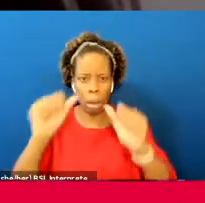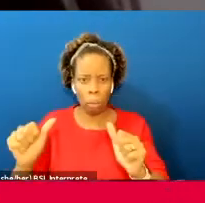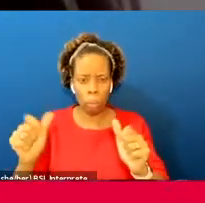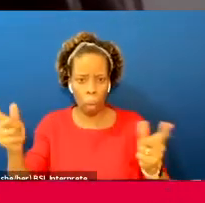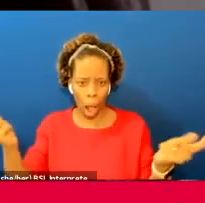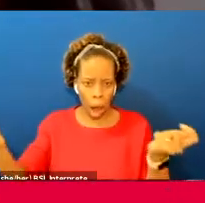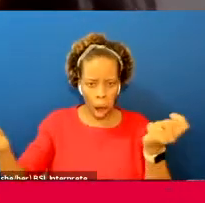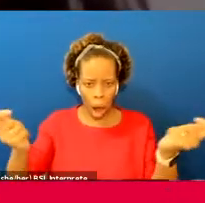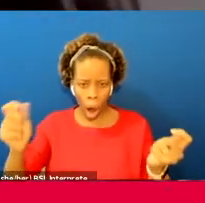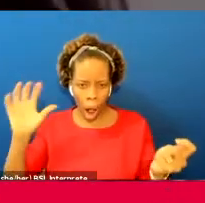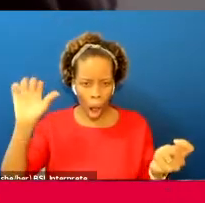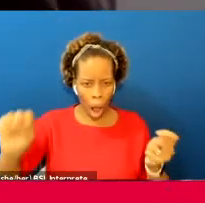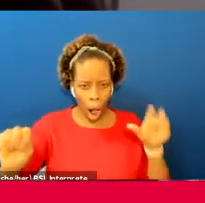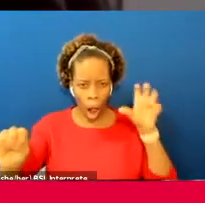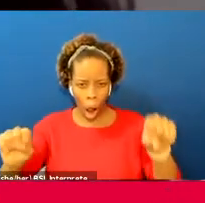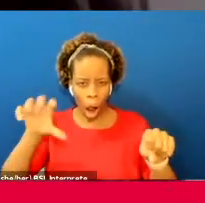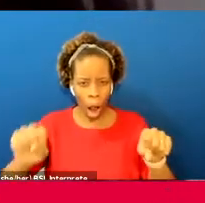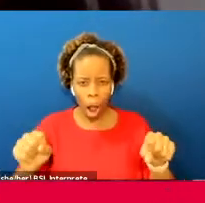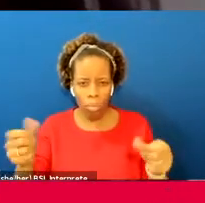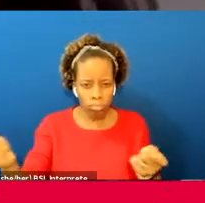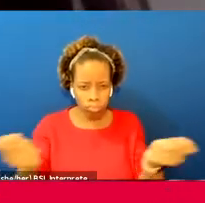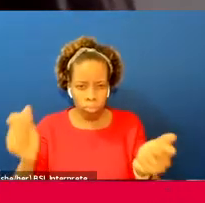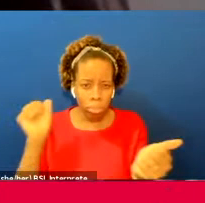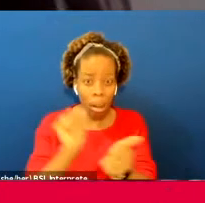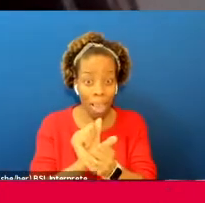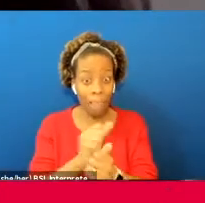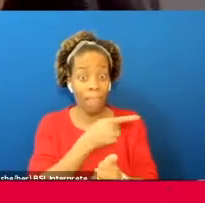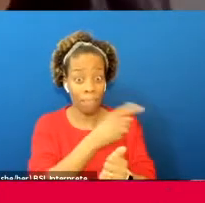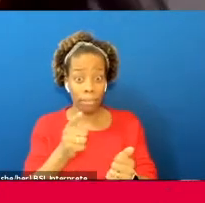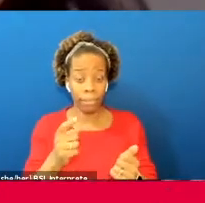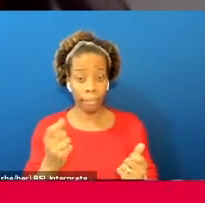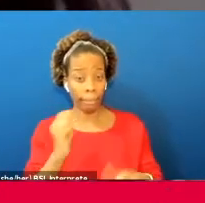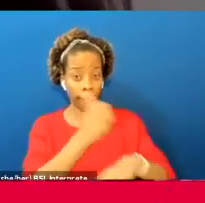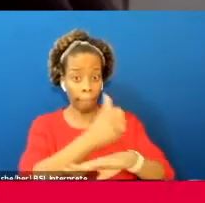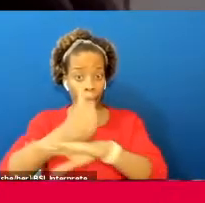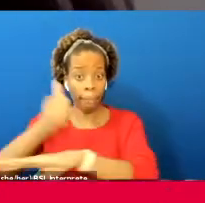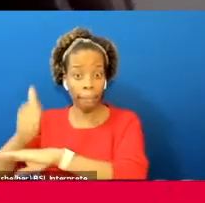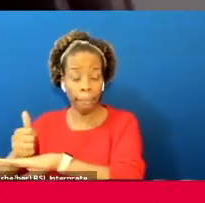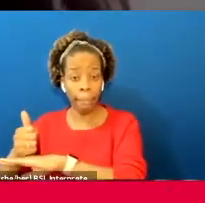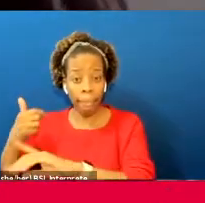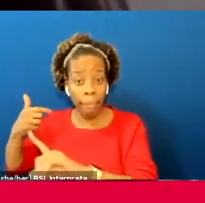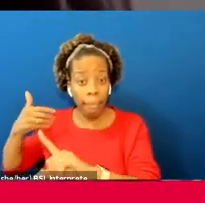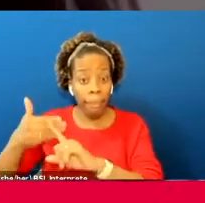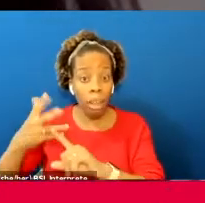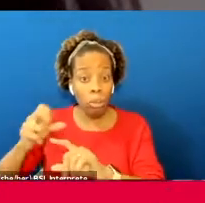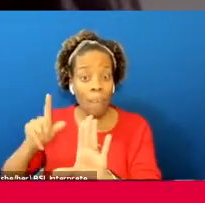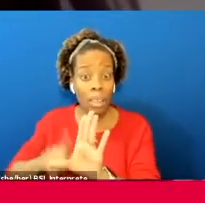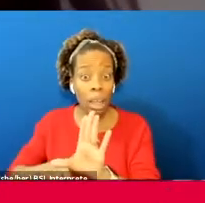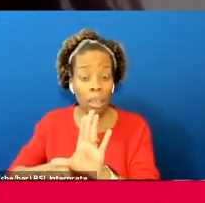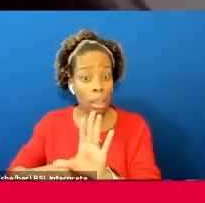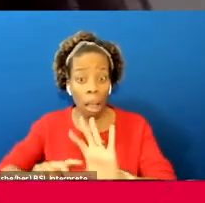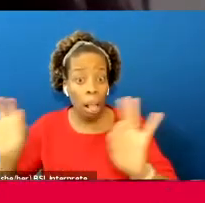been about 10 years now since this has been brought to the forefront of discourse on Goldsmiths campus. But again, 12 years later, there still hasn't been